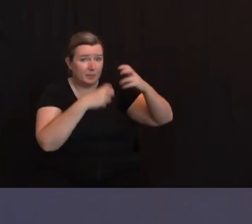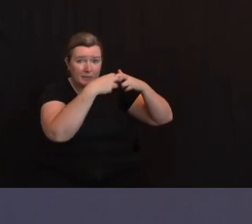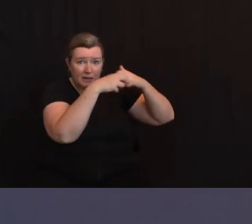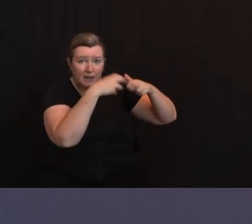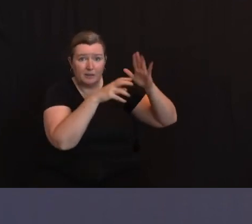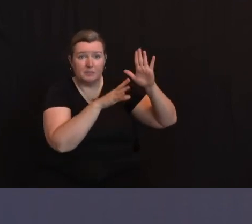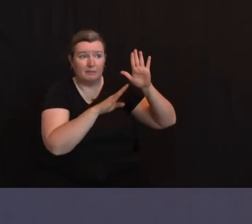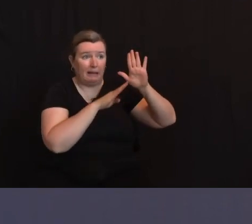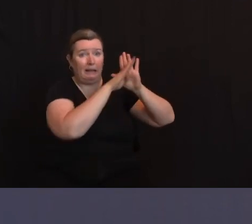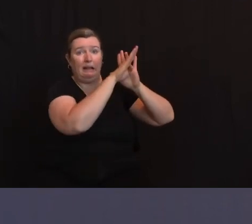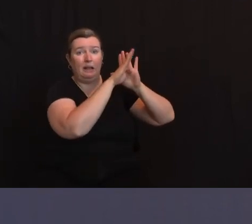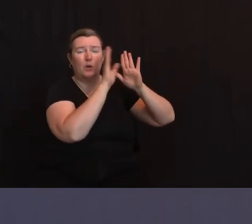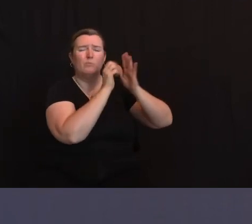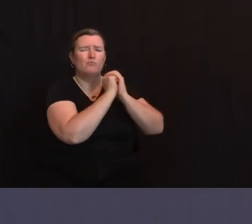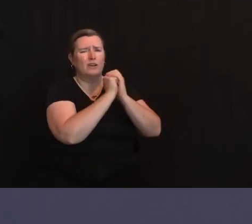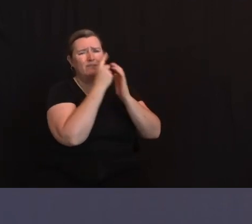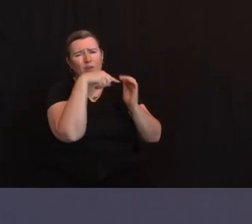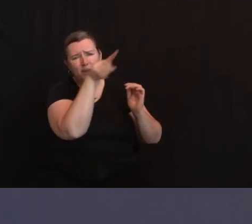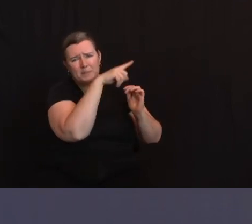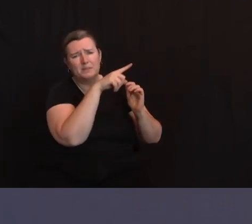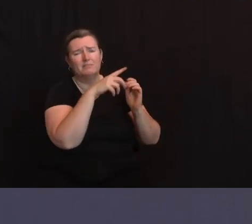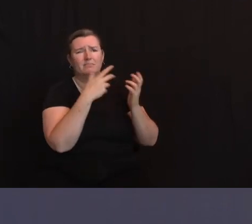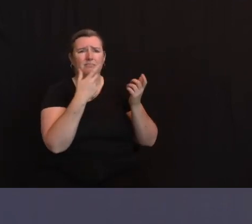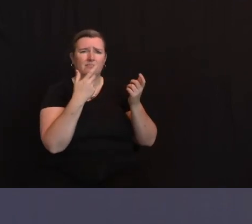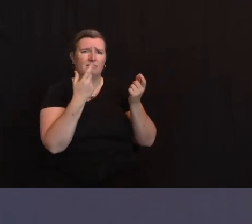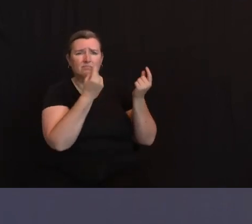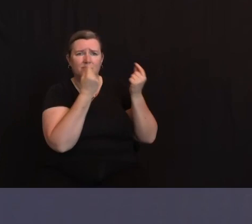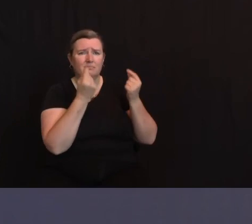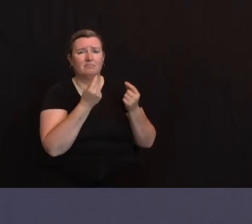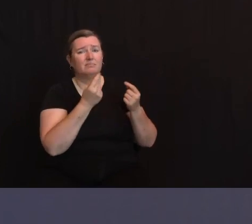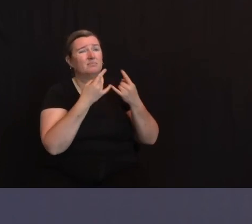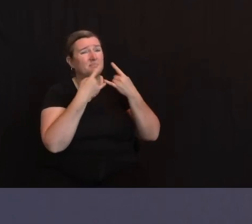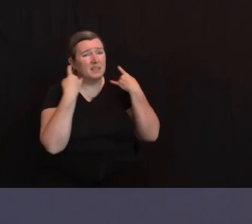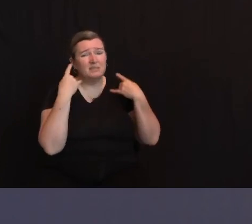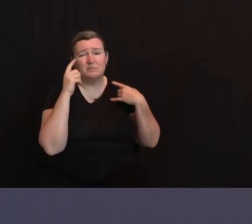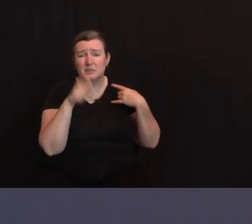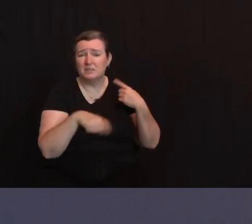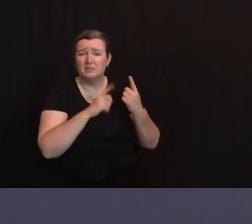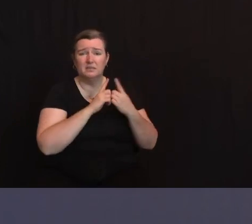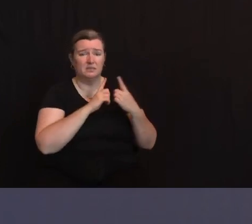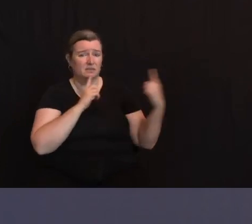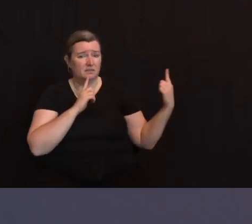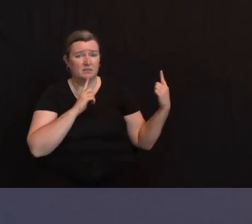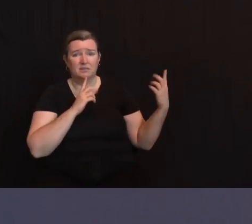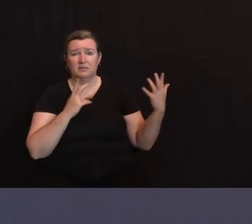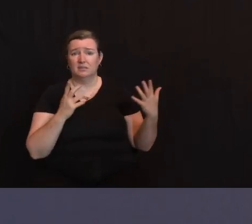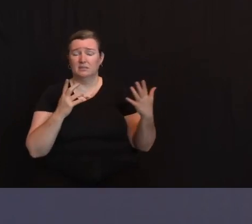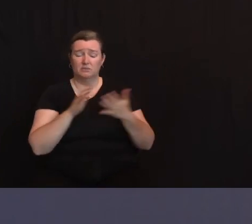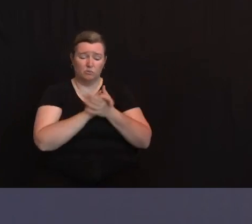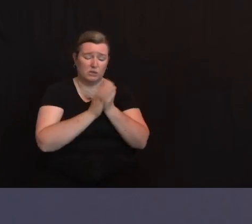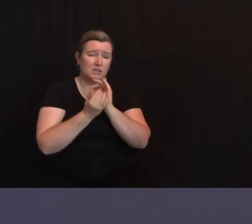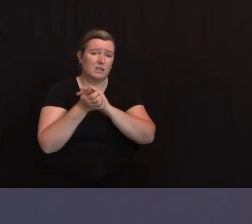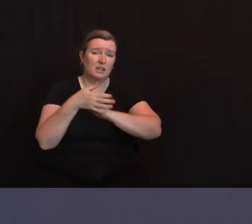this thing behind us. Social distancing, face covering, washing hands with soap and